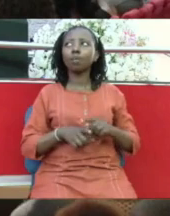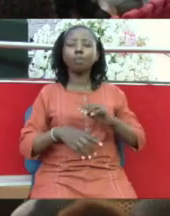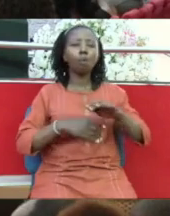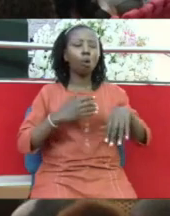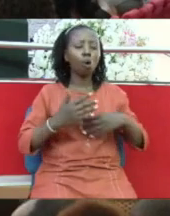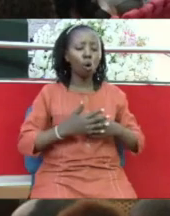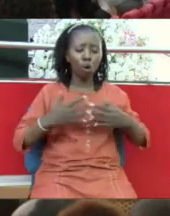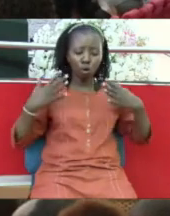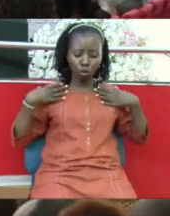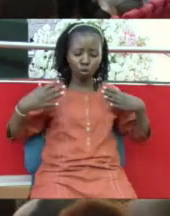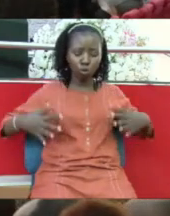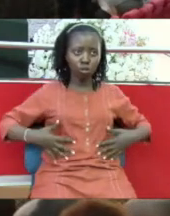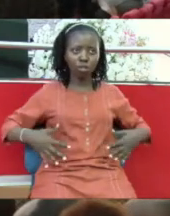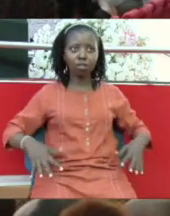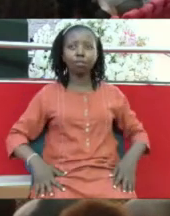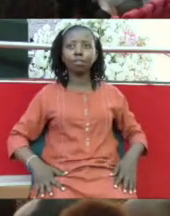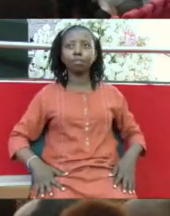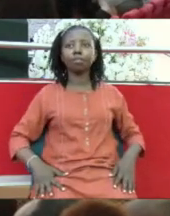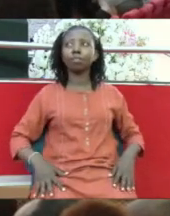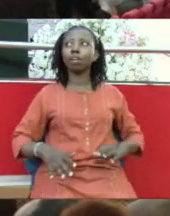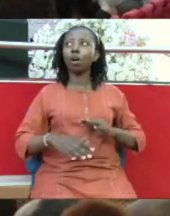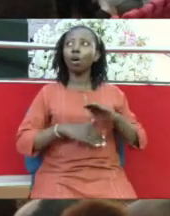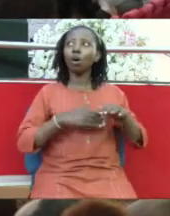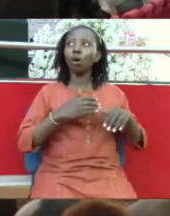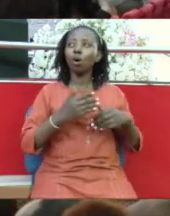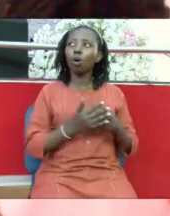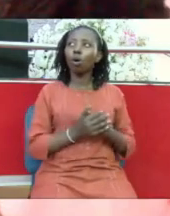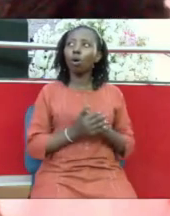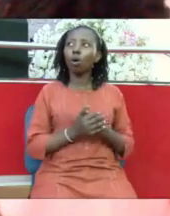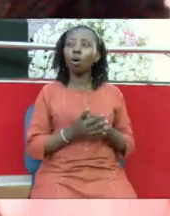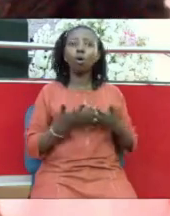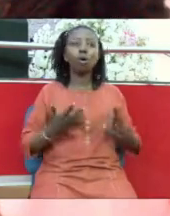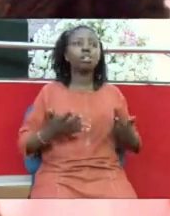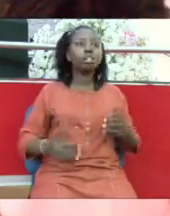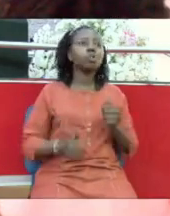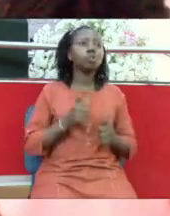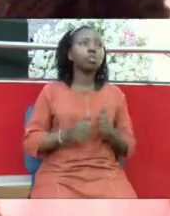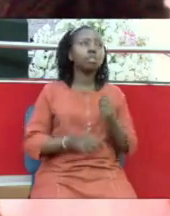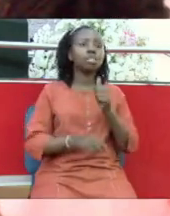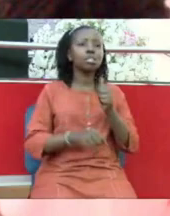All the pieces of the armor that make a soldier secure